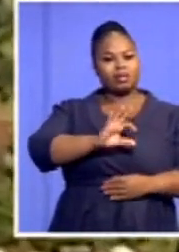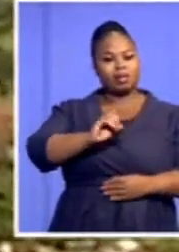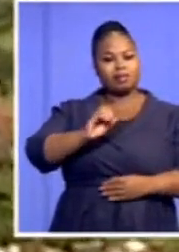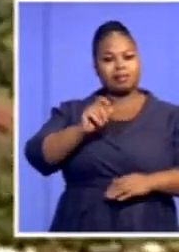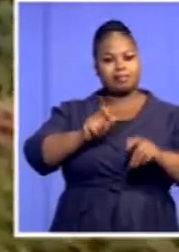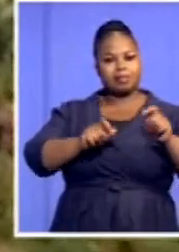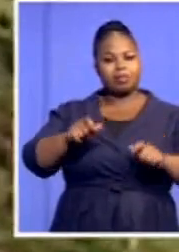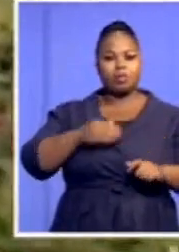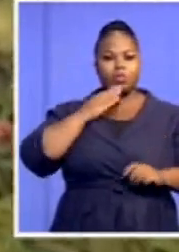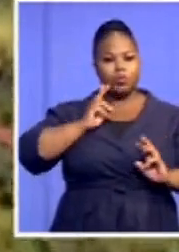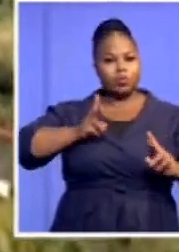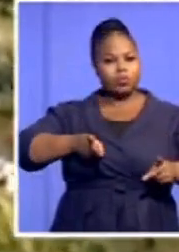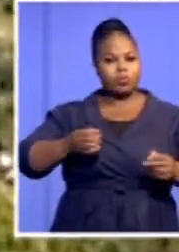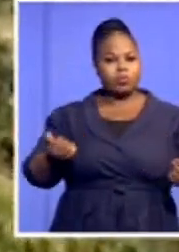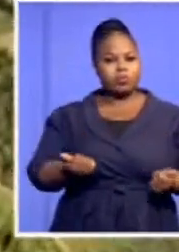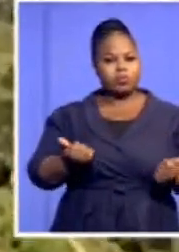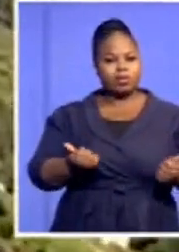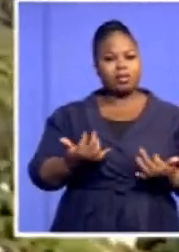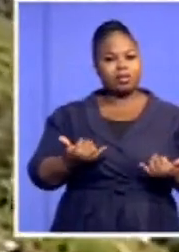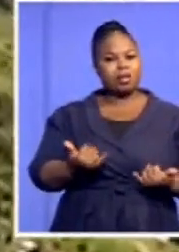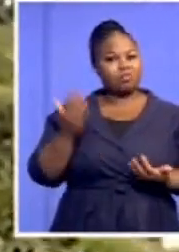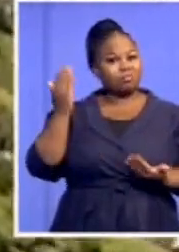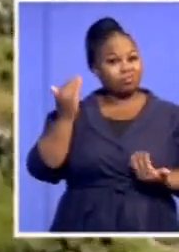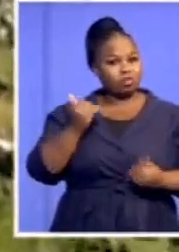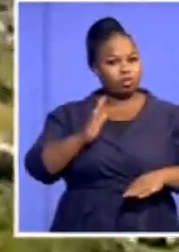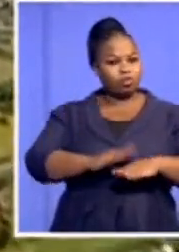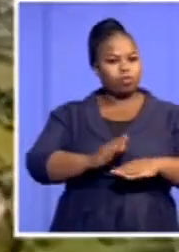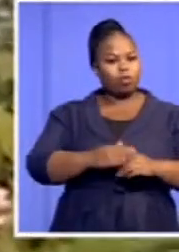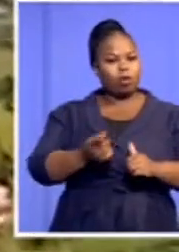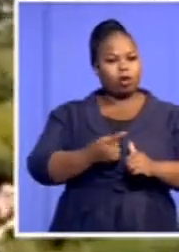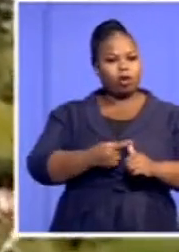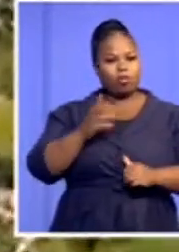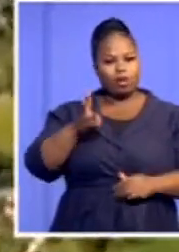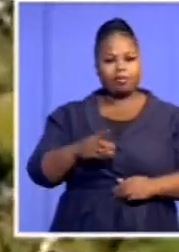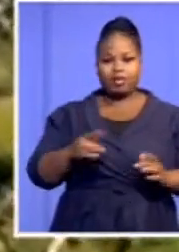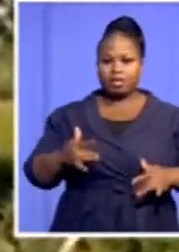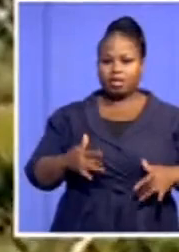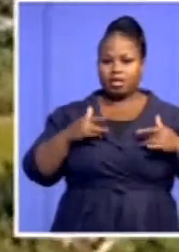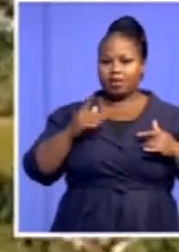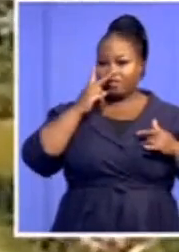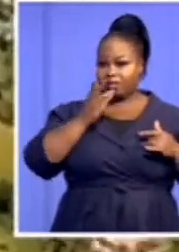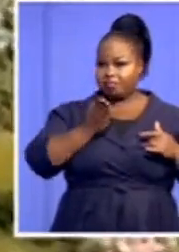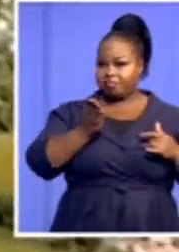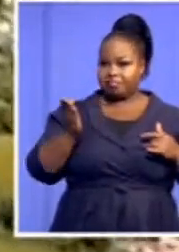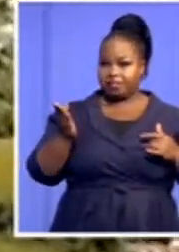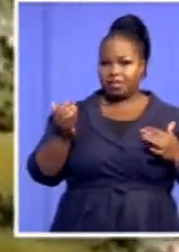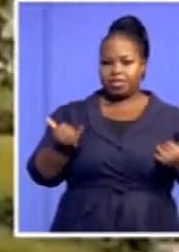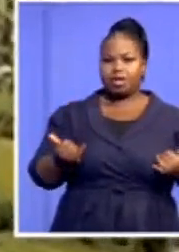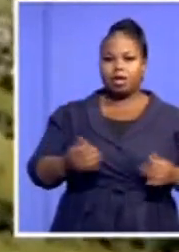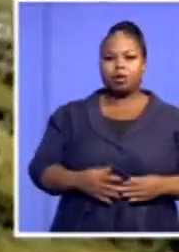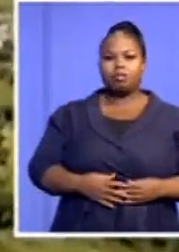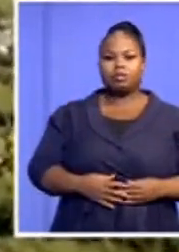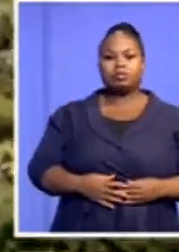more numbers expected to come through. But these are live pictures that are coming through